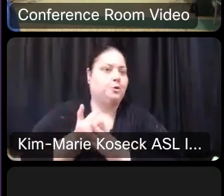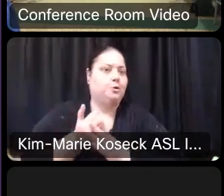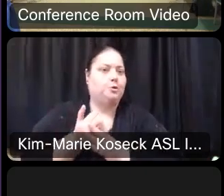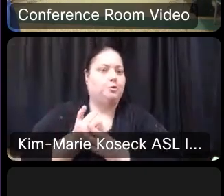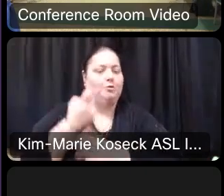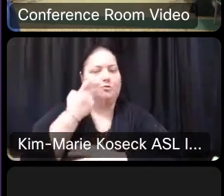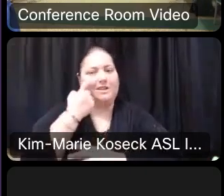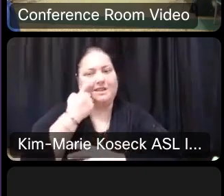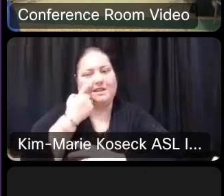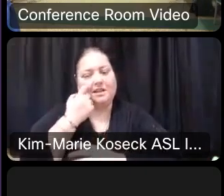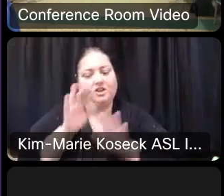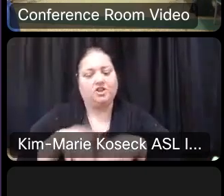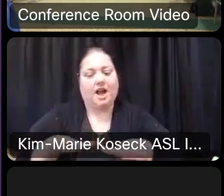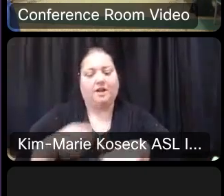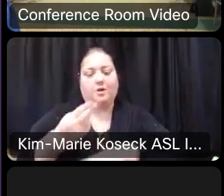updated childhood